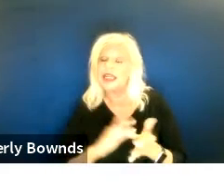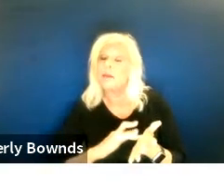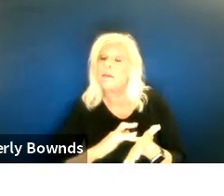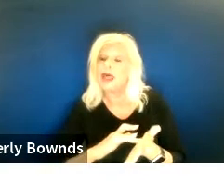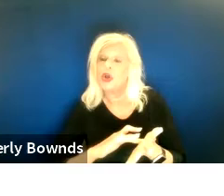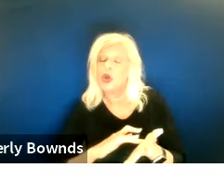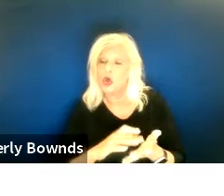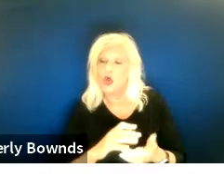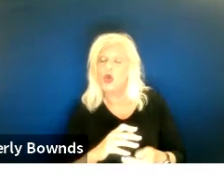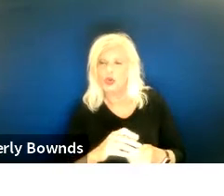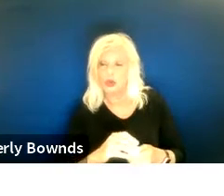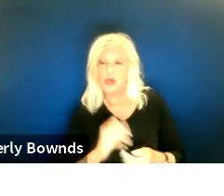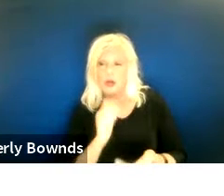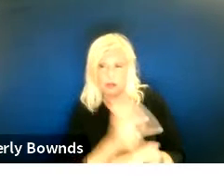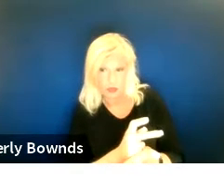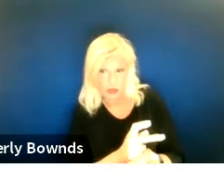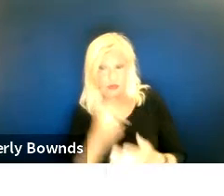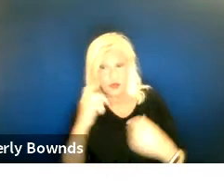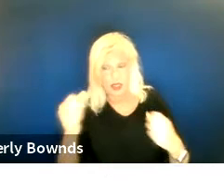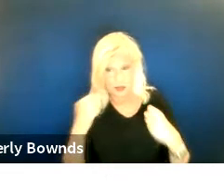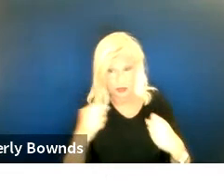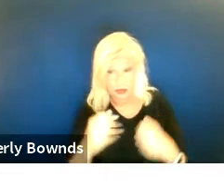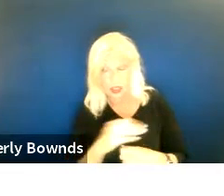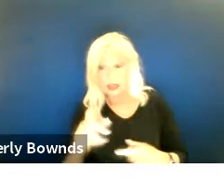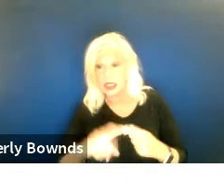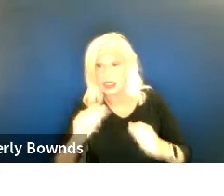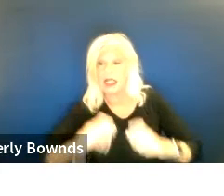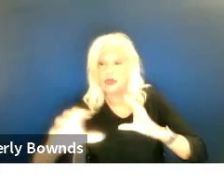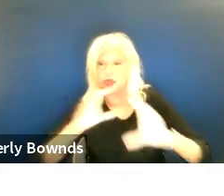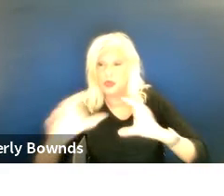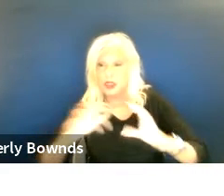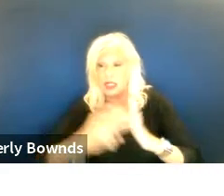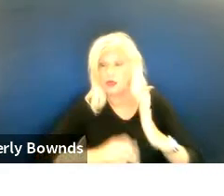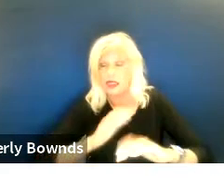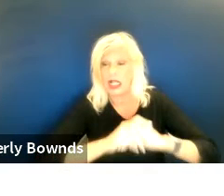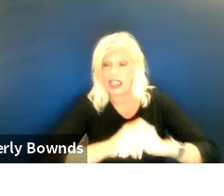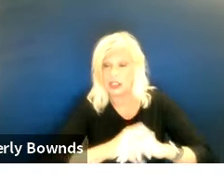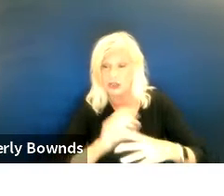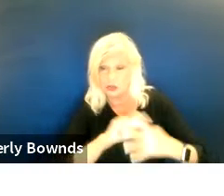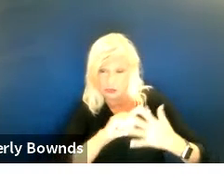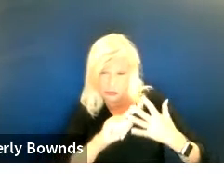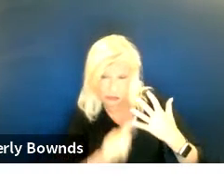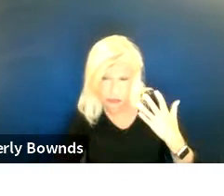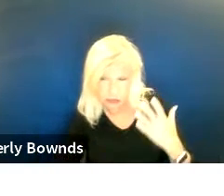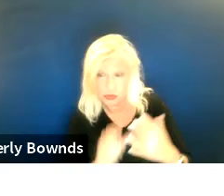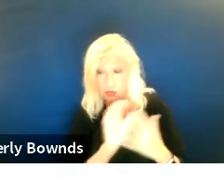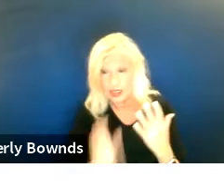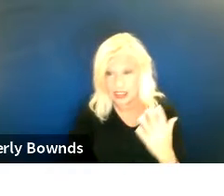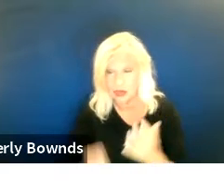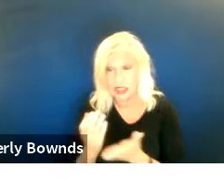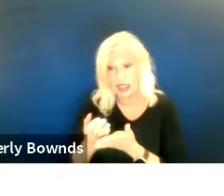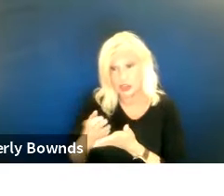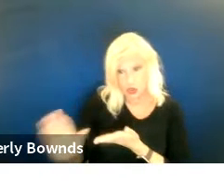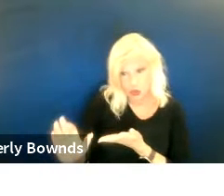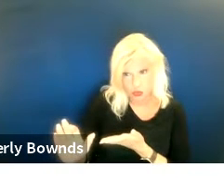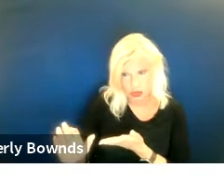if required by the Part Q+, and being able to communicate and read English. The exclusion criteria include